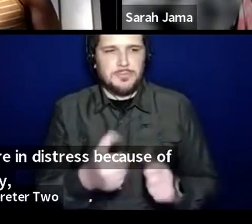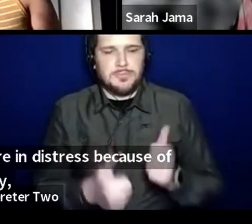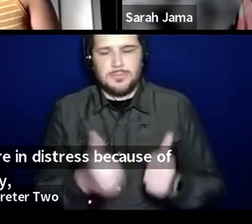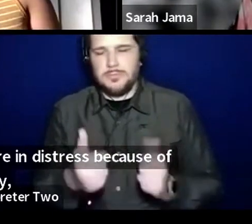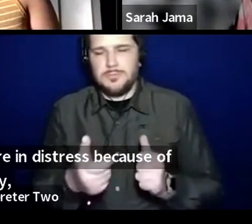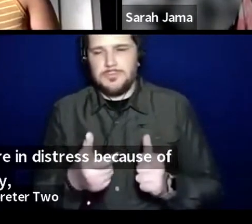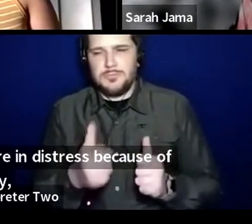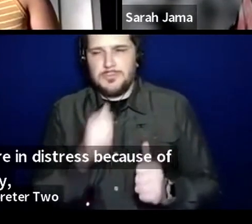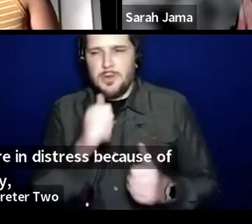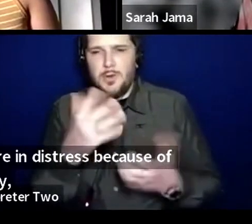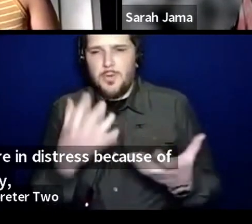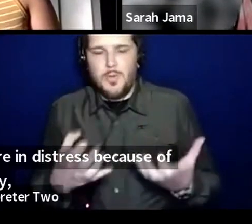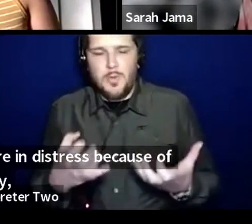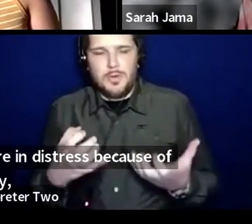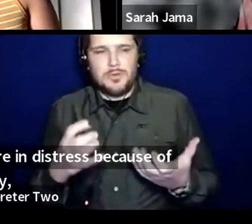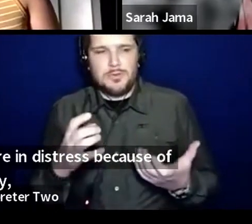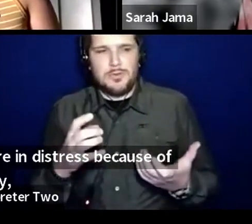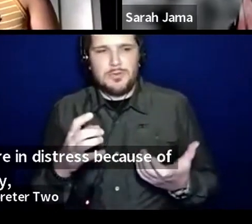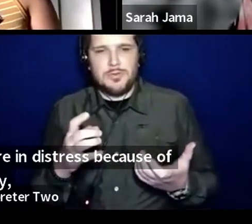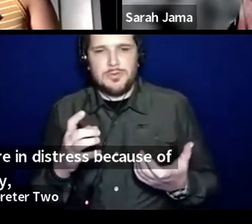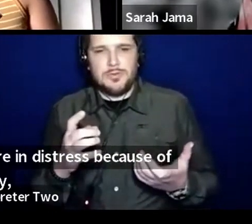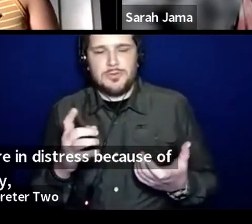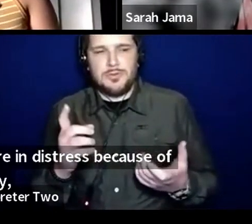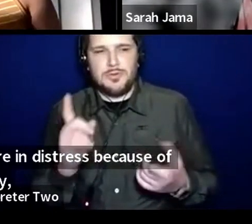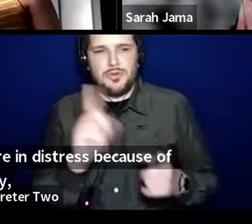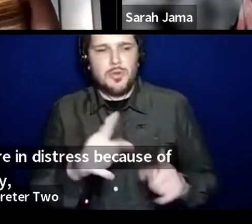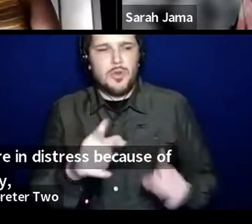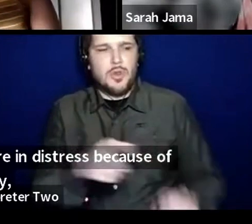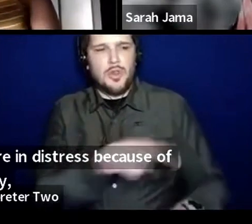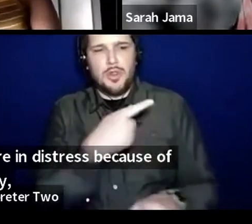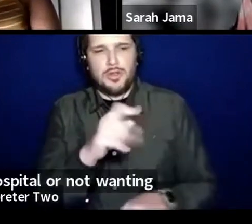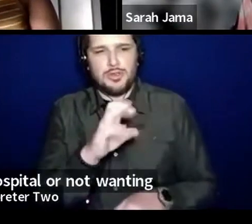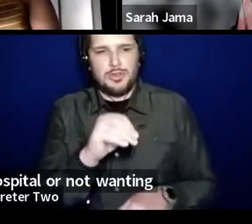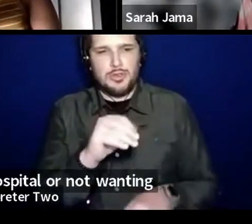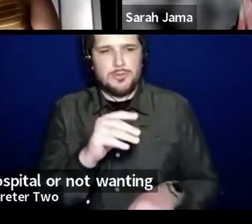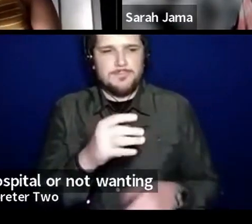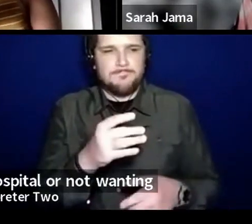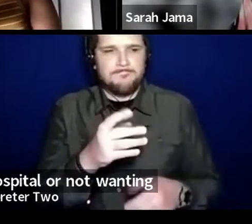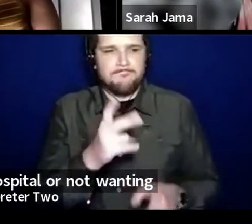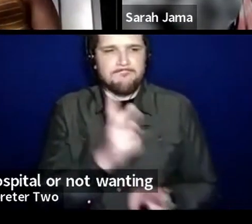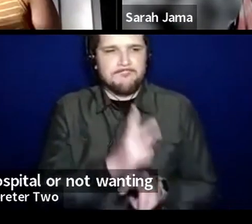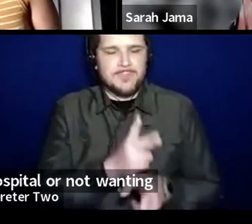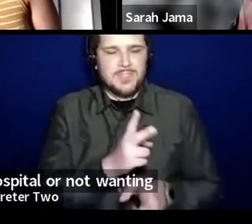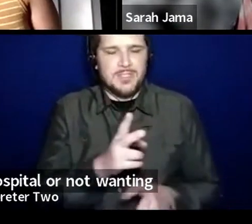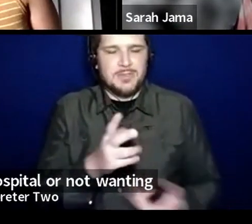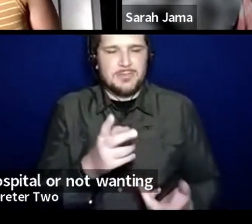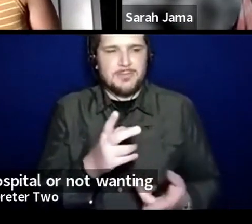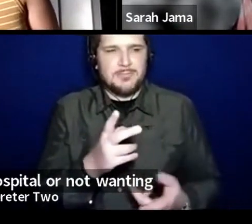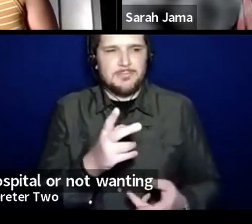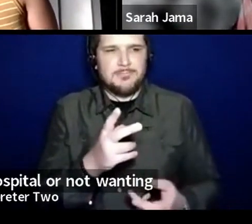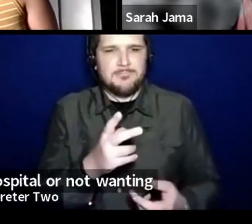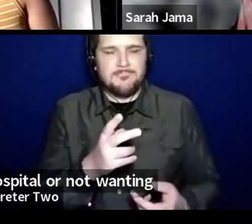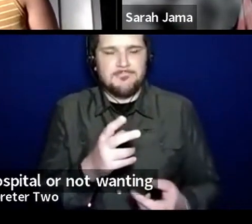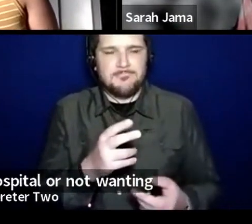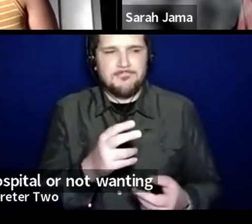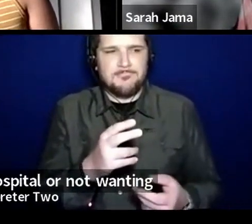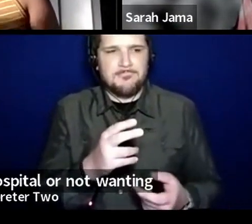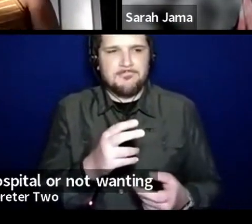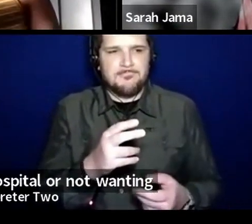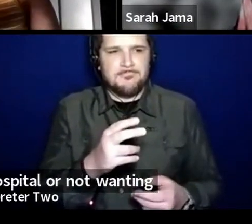to have to go to a long-term care facility, even if it's the only place that is willing to provide you 24-hour